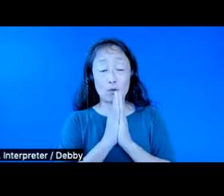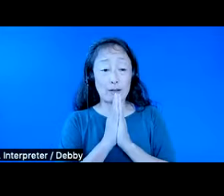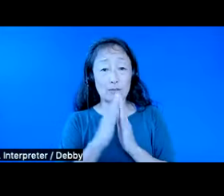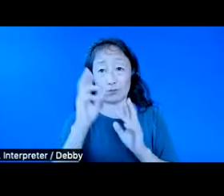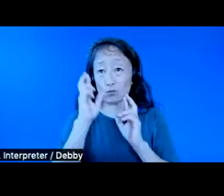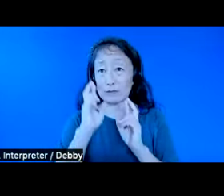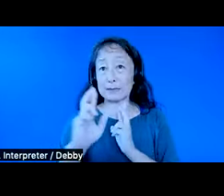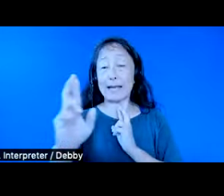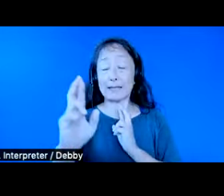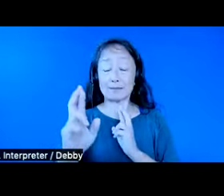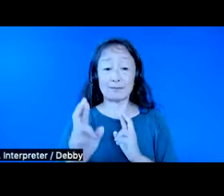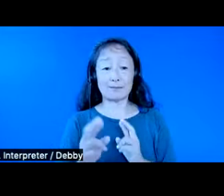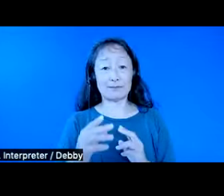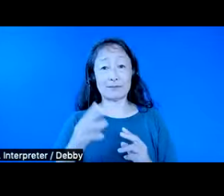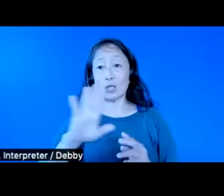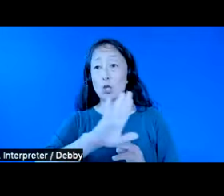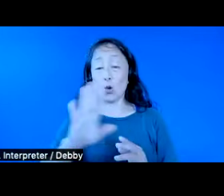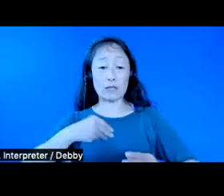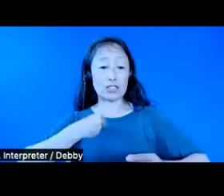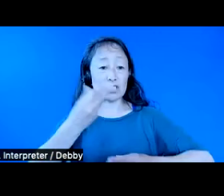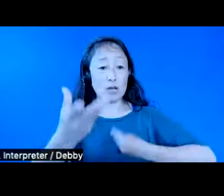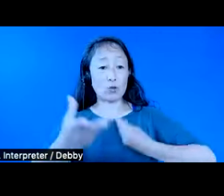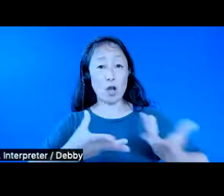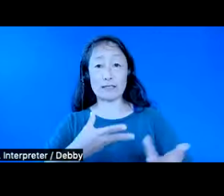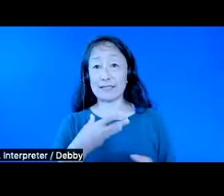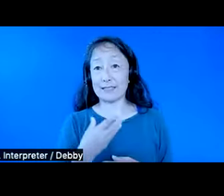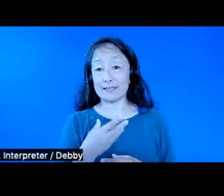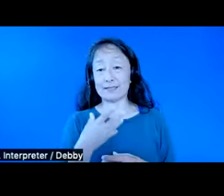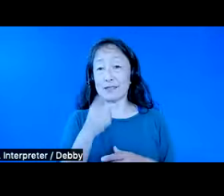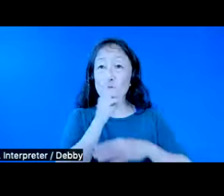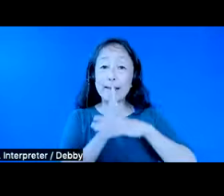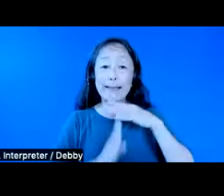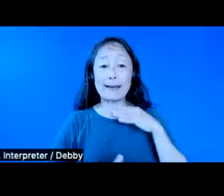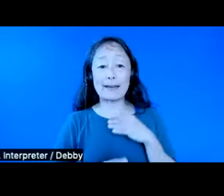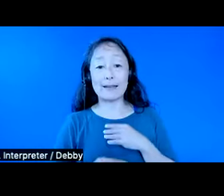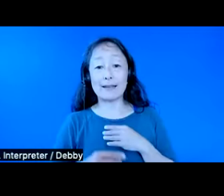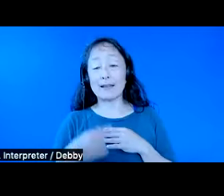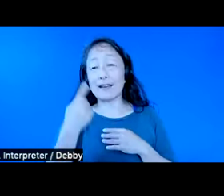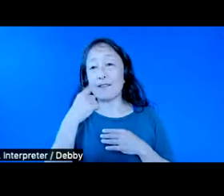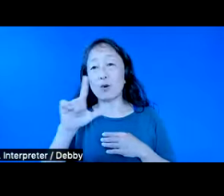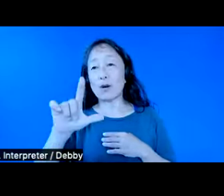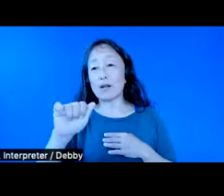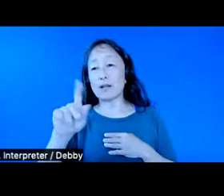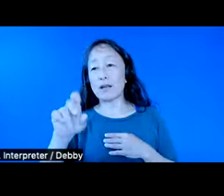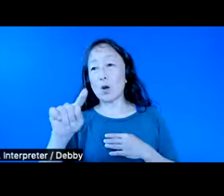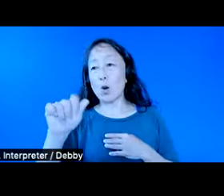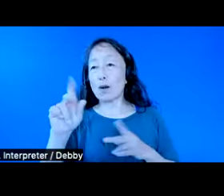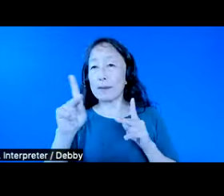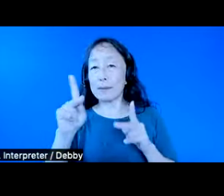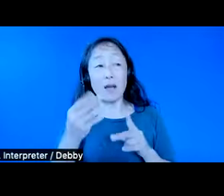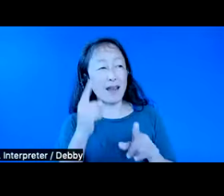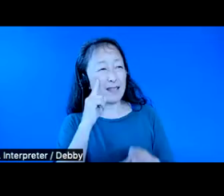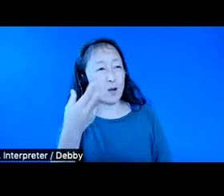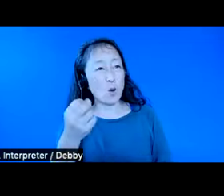generosity and humility. Because these, for Lakota folks, but also I think the Hopi have 7. I think